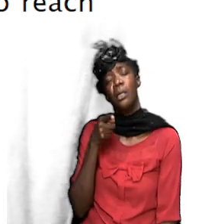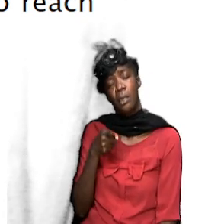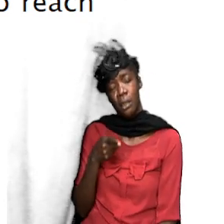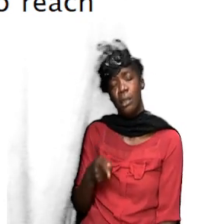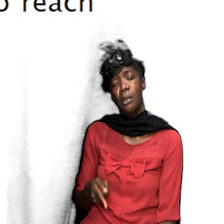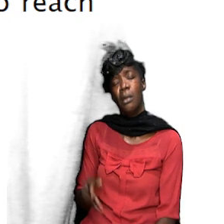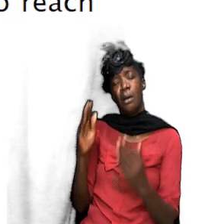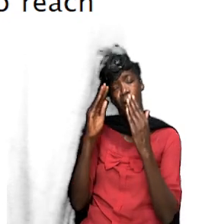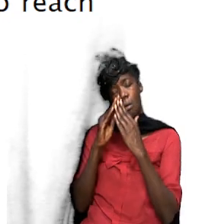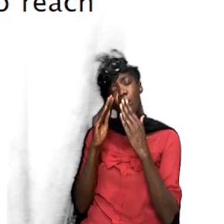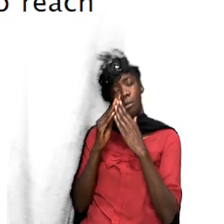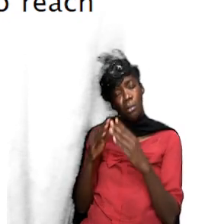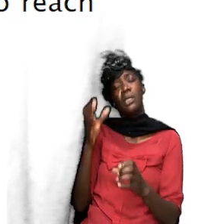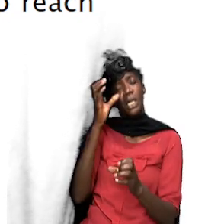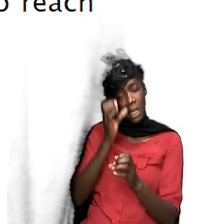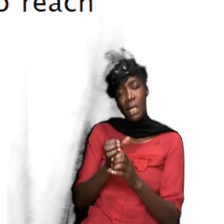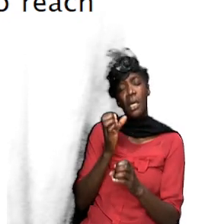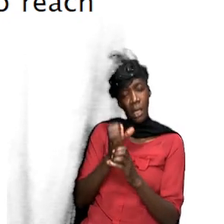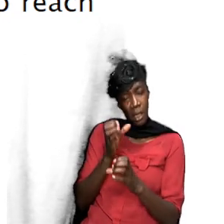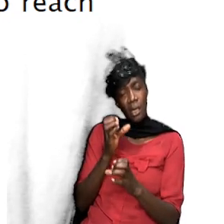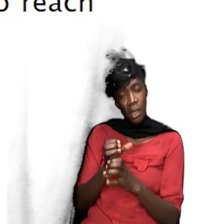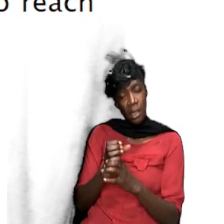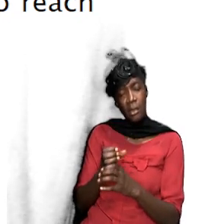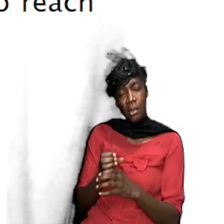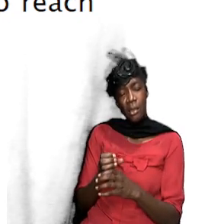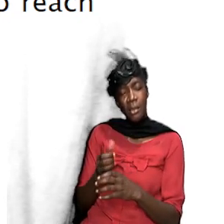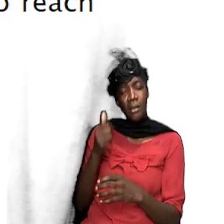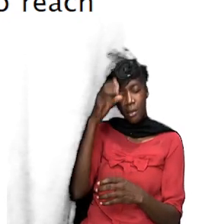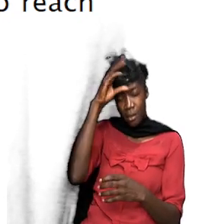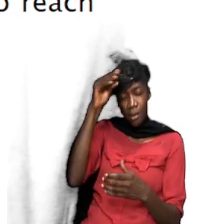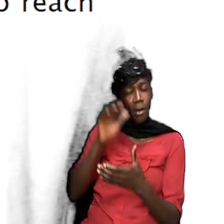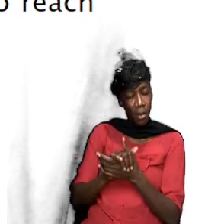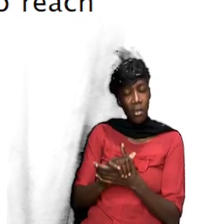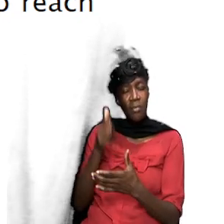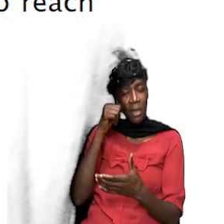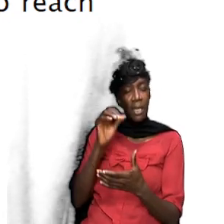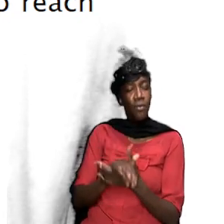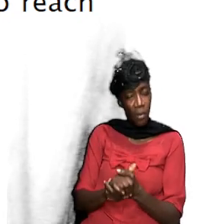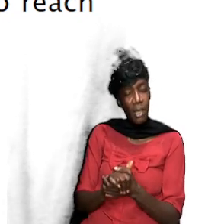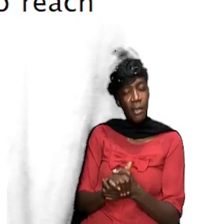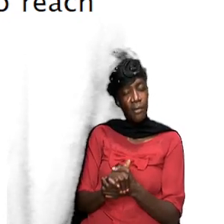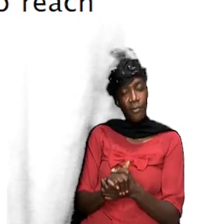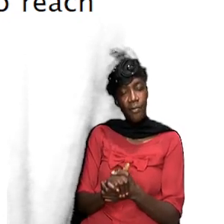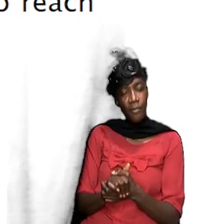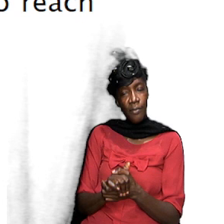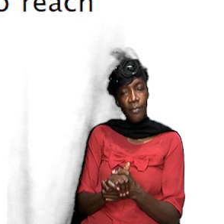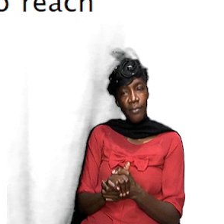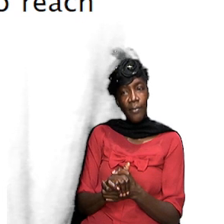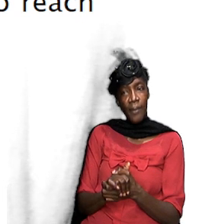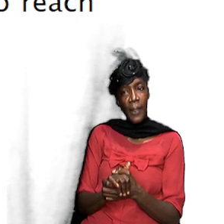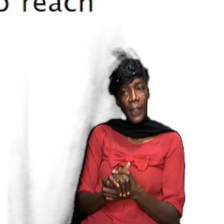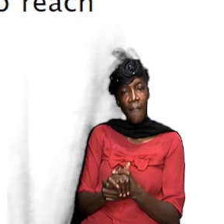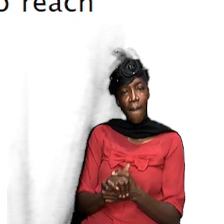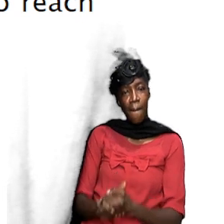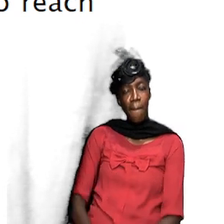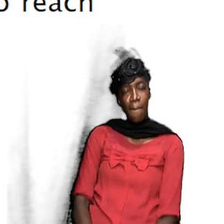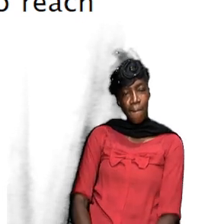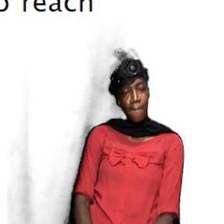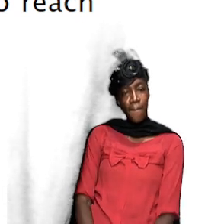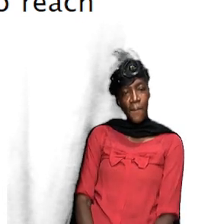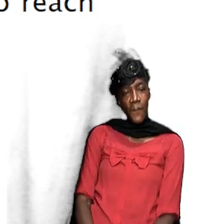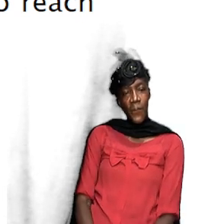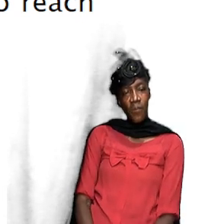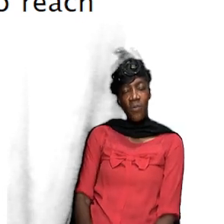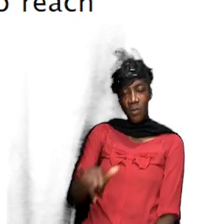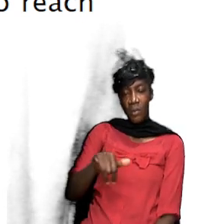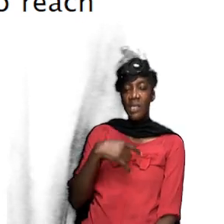house and car and husband, wife, and look here, it is